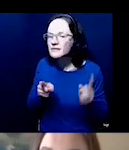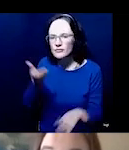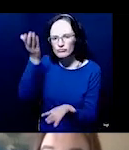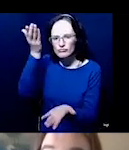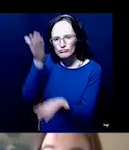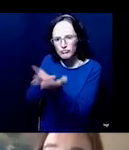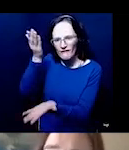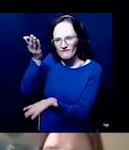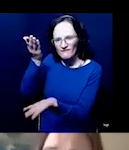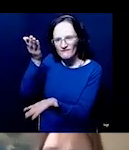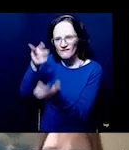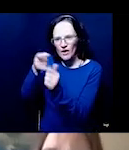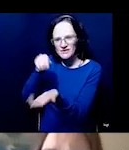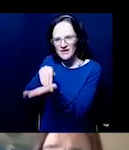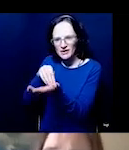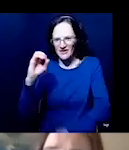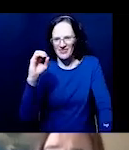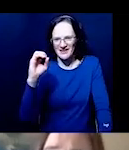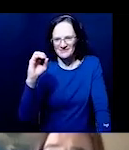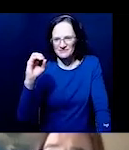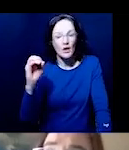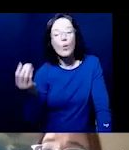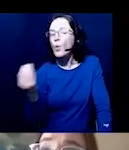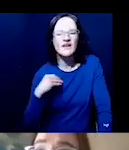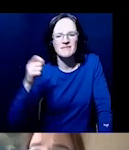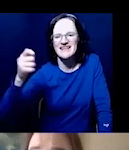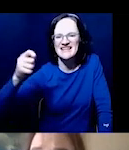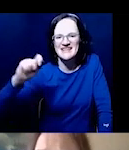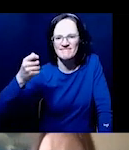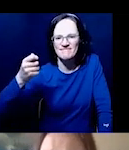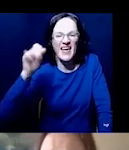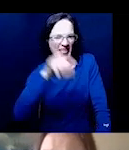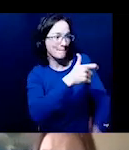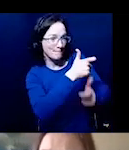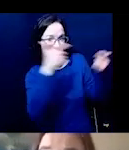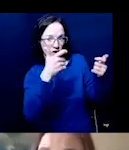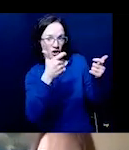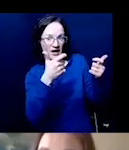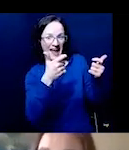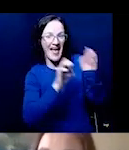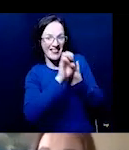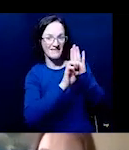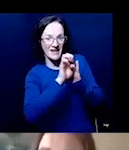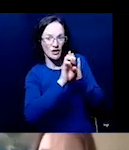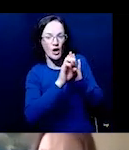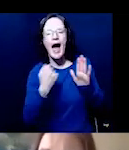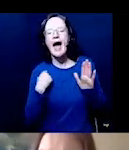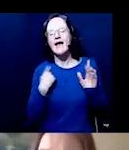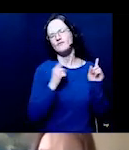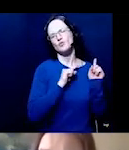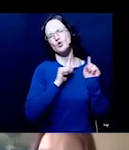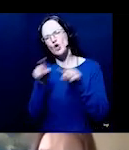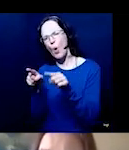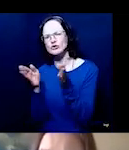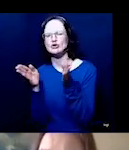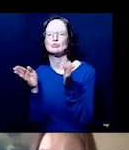key, which is the bigger one. I was told by staff that this is ridiculous, that I should be able to have a